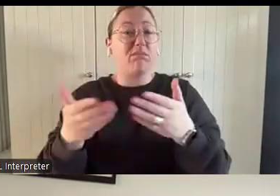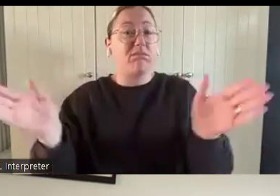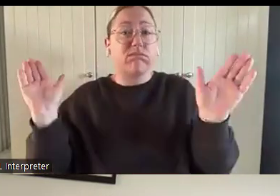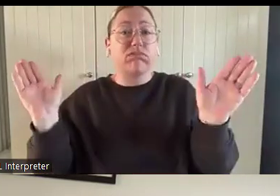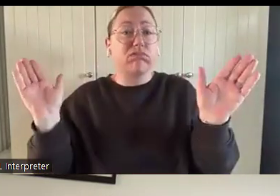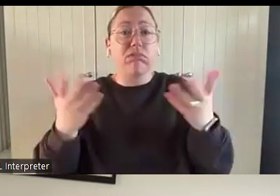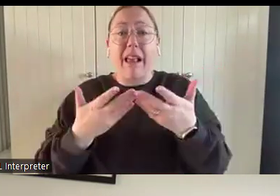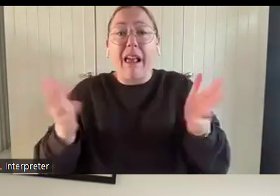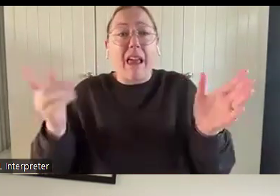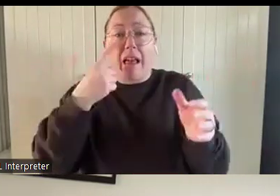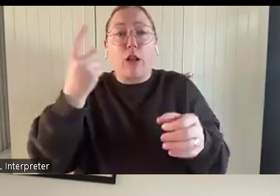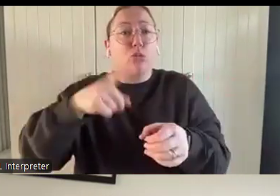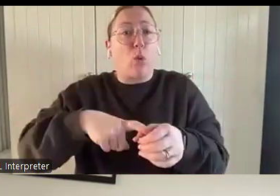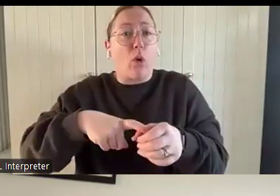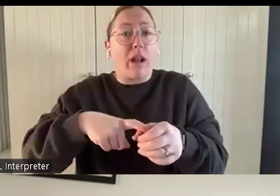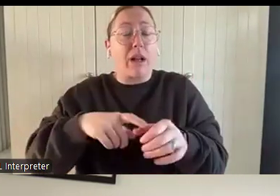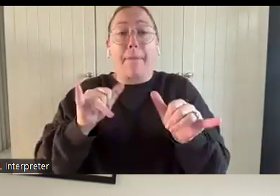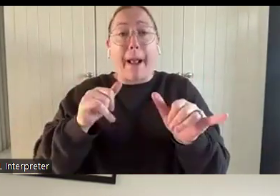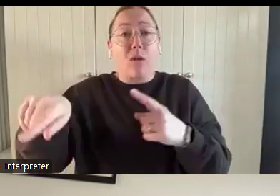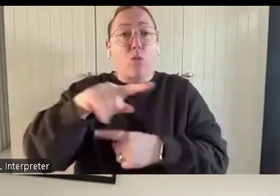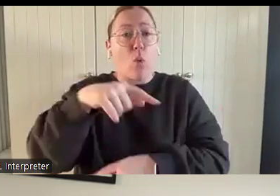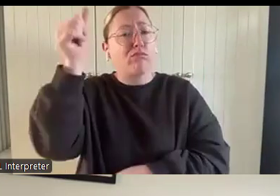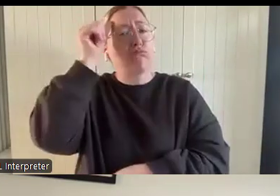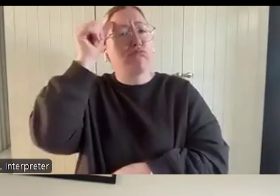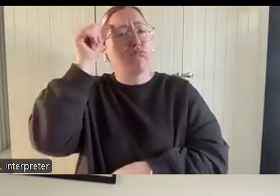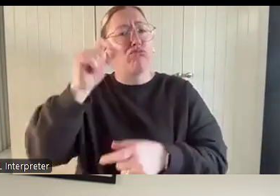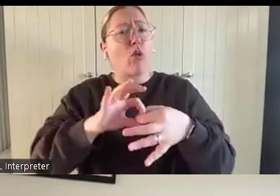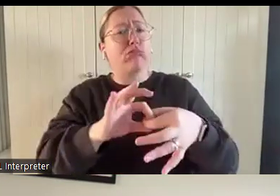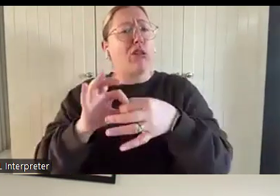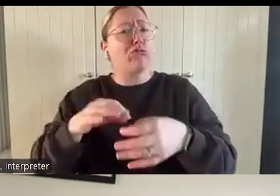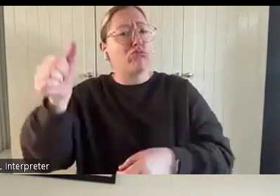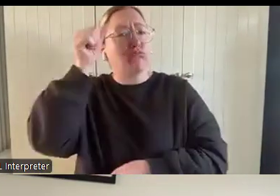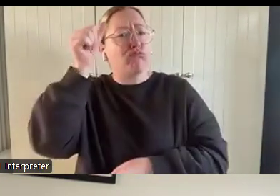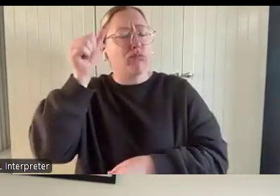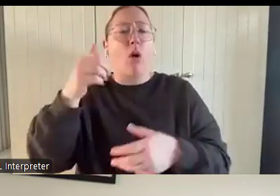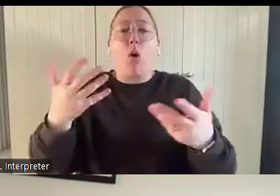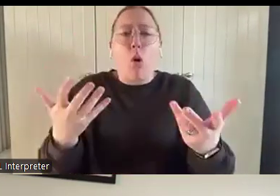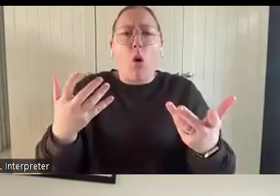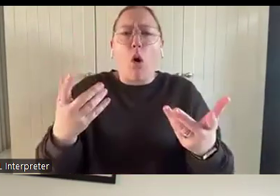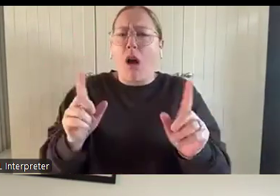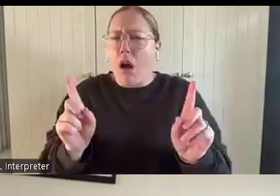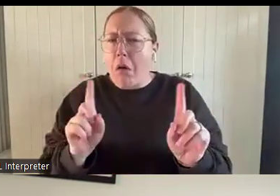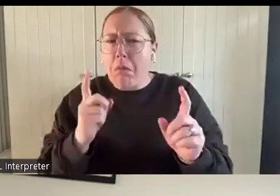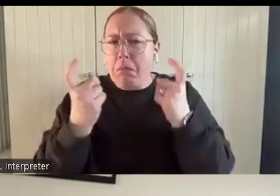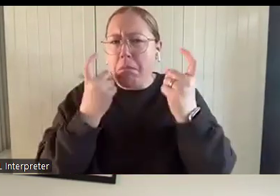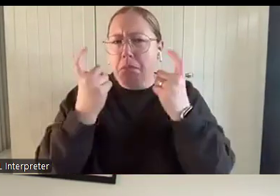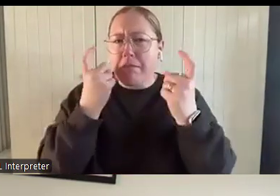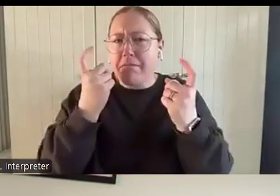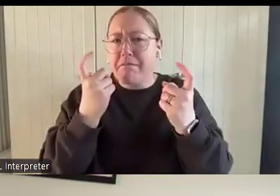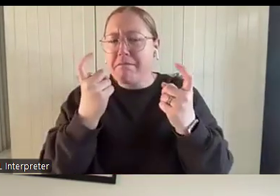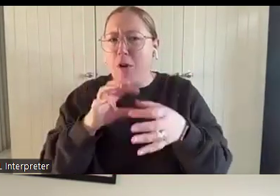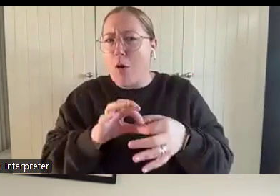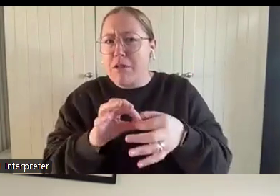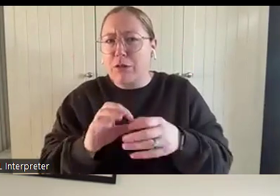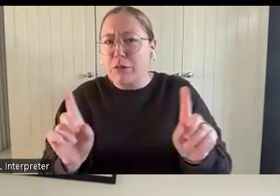whether co-production is something you're already familiar with, or whether you're just beginning to find out more about it. You're very welcome to join us